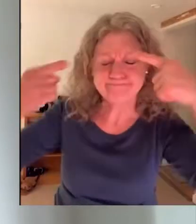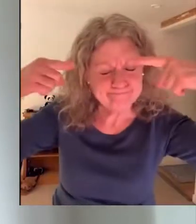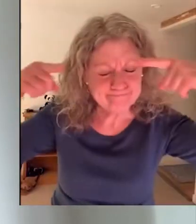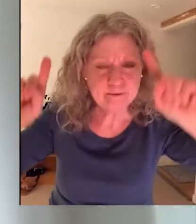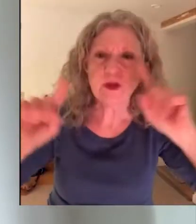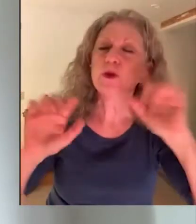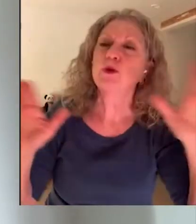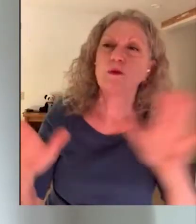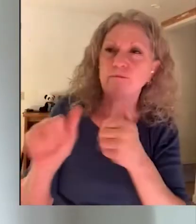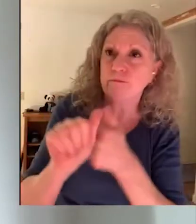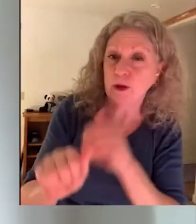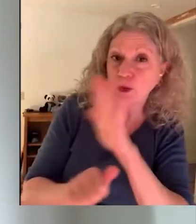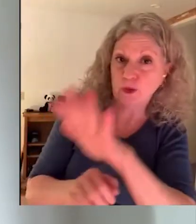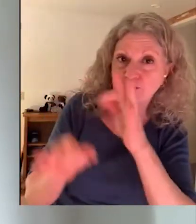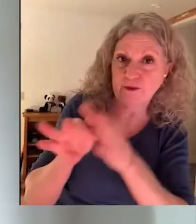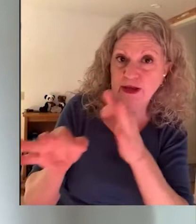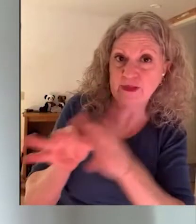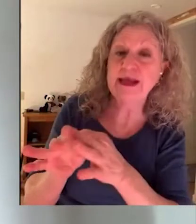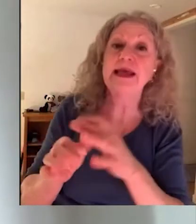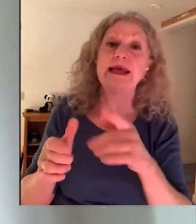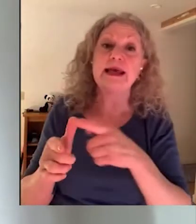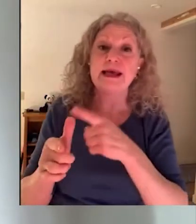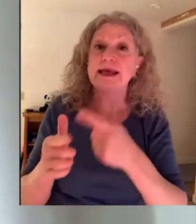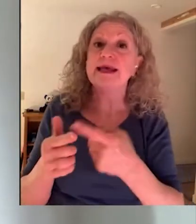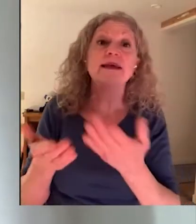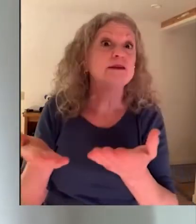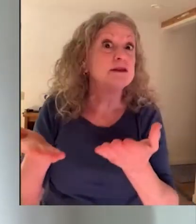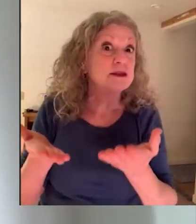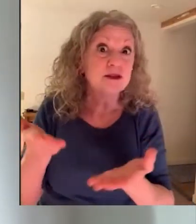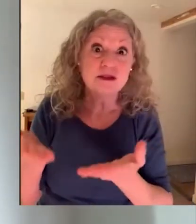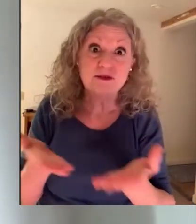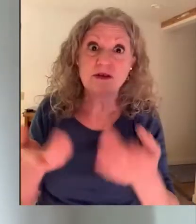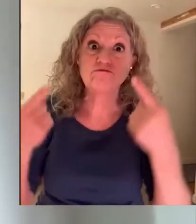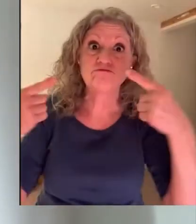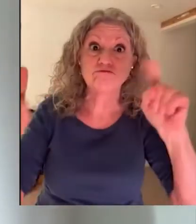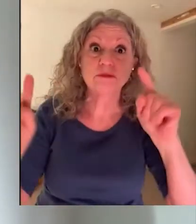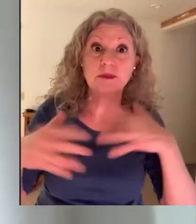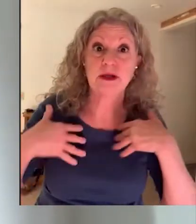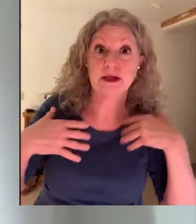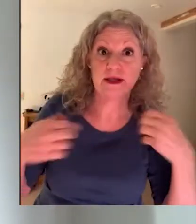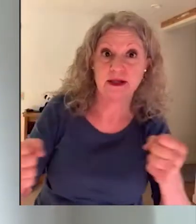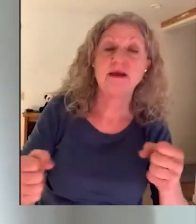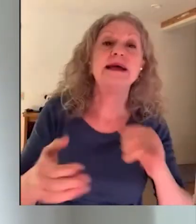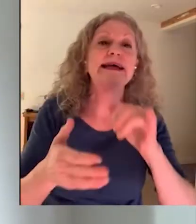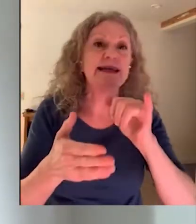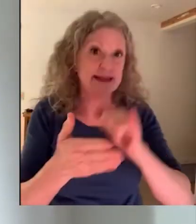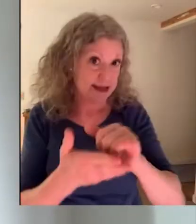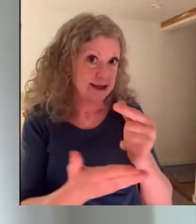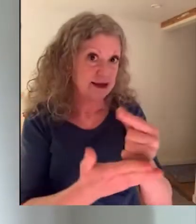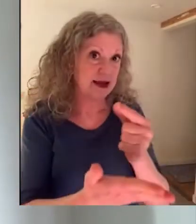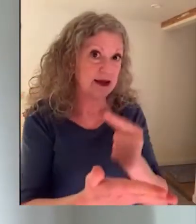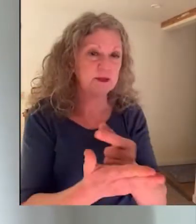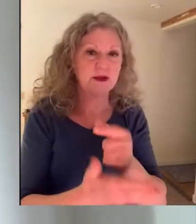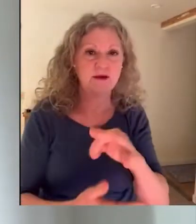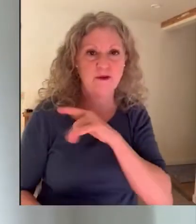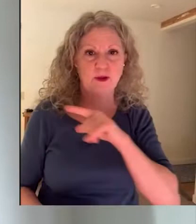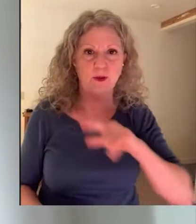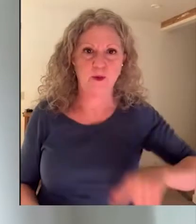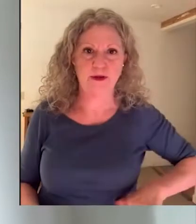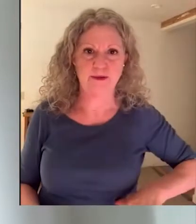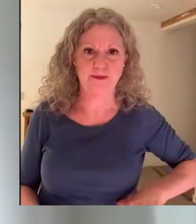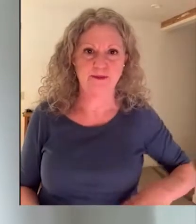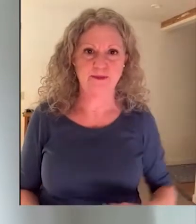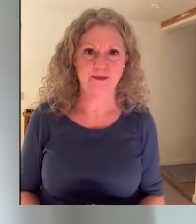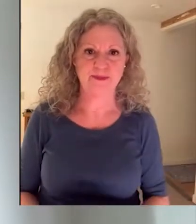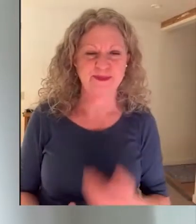faith." And the servant was healed within that hour. This is the Gospel of the Lord. Good